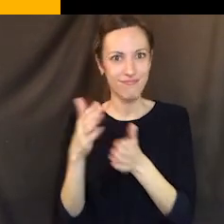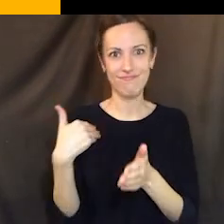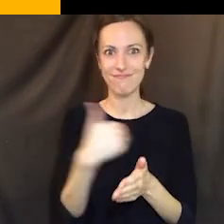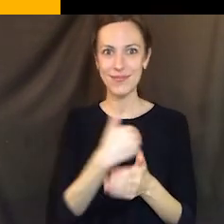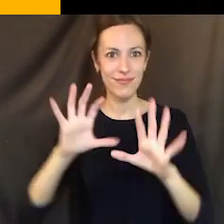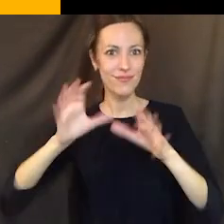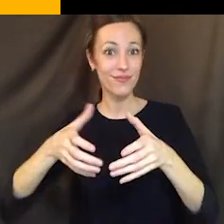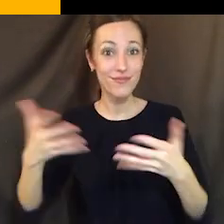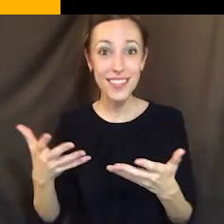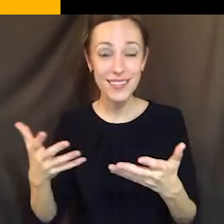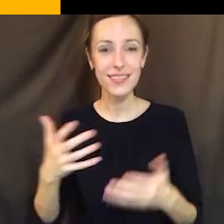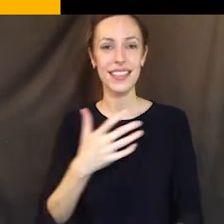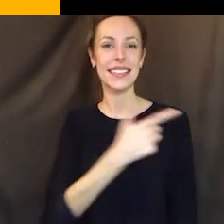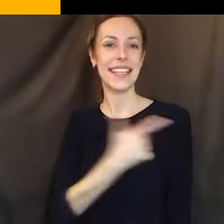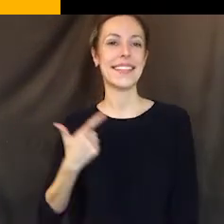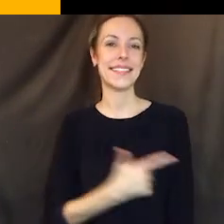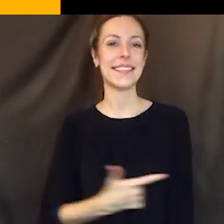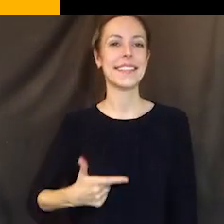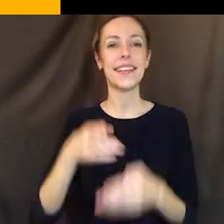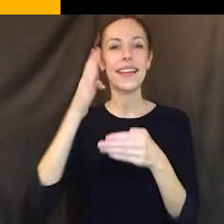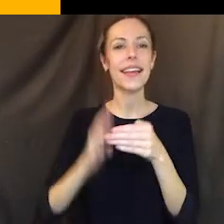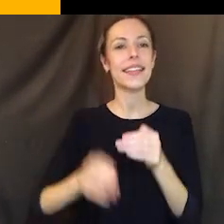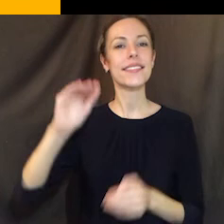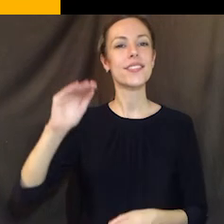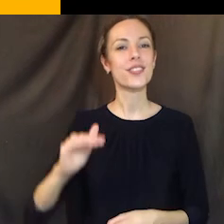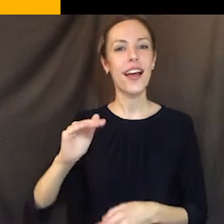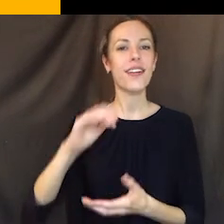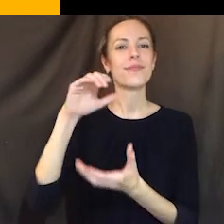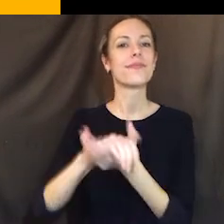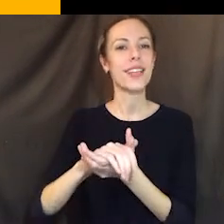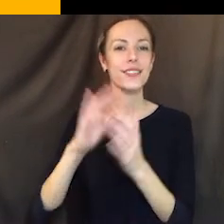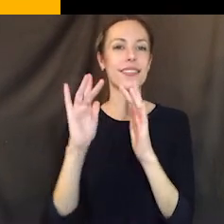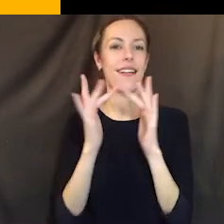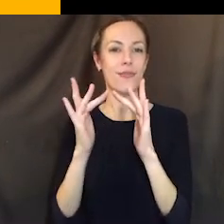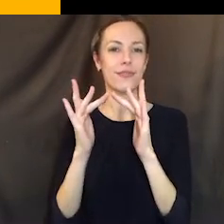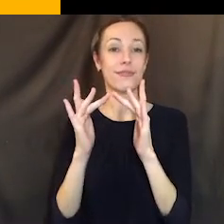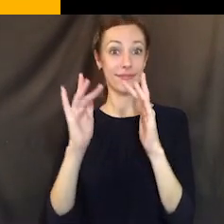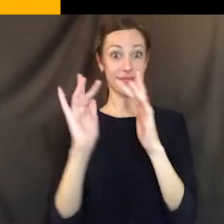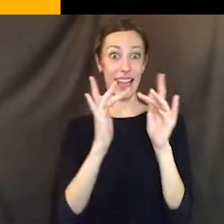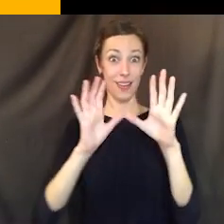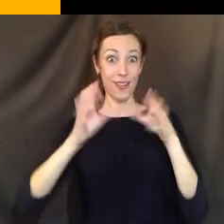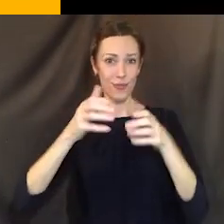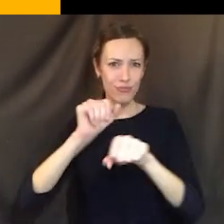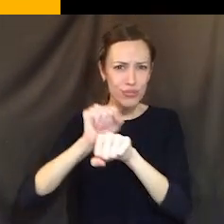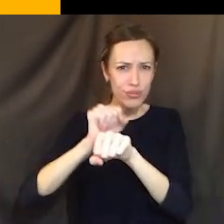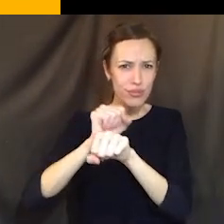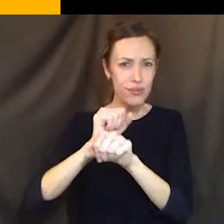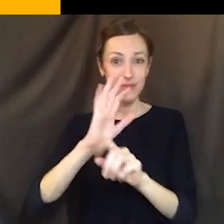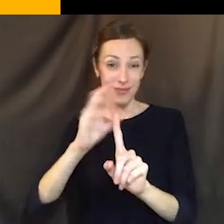Marriage Act of 1971, which allows a girl child to be married off before the age of 18 years, was amended in